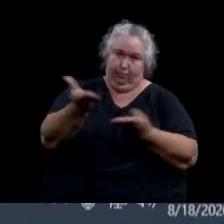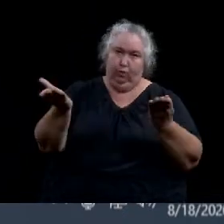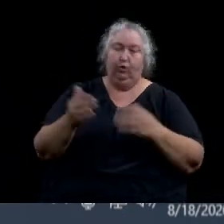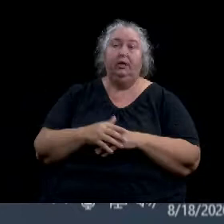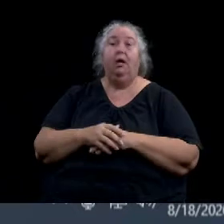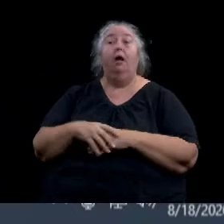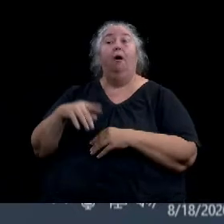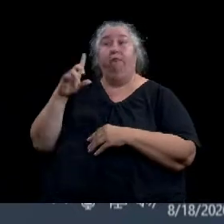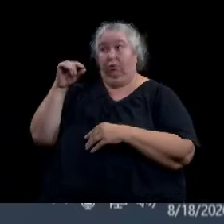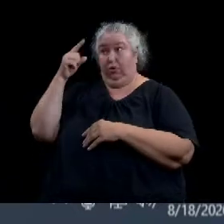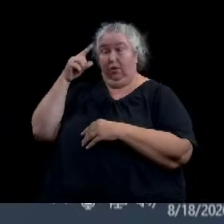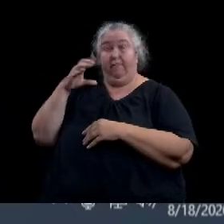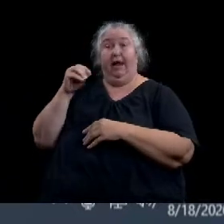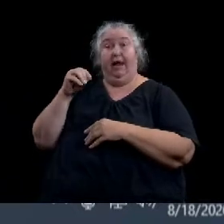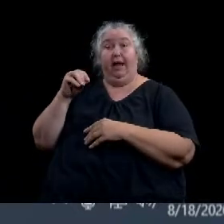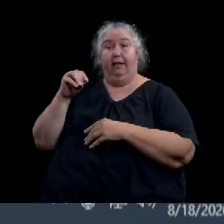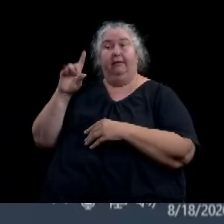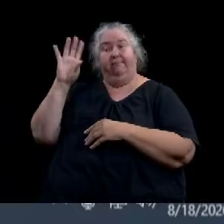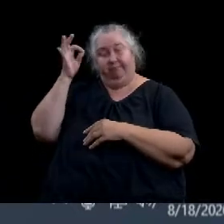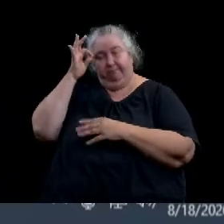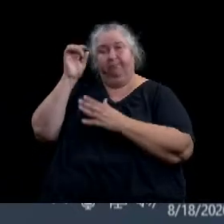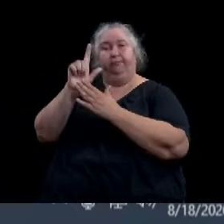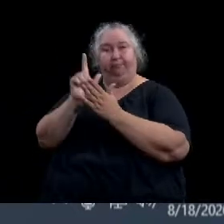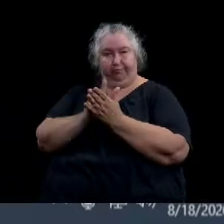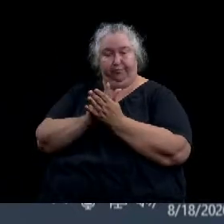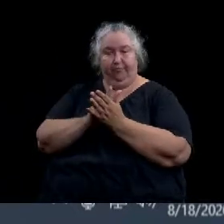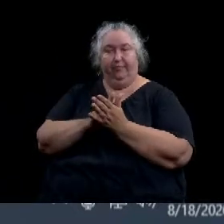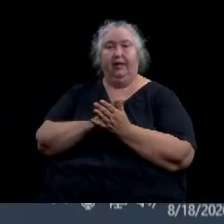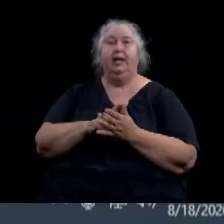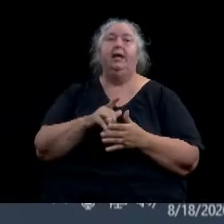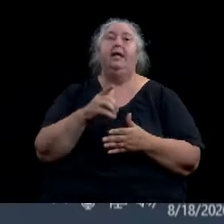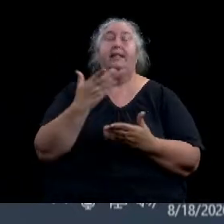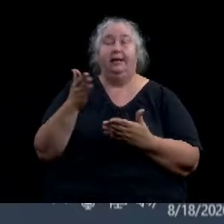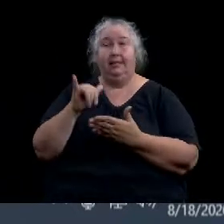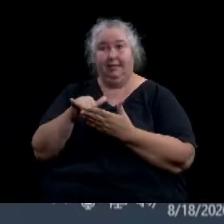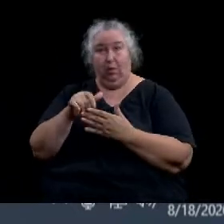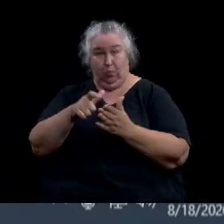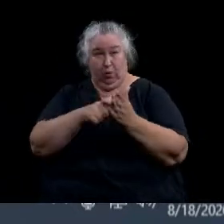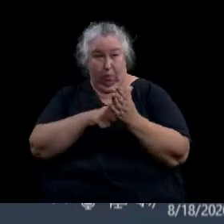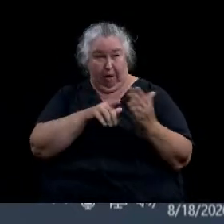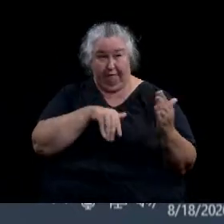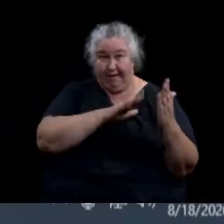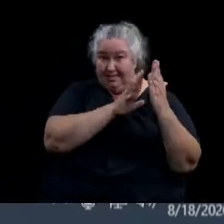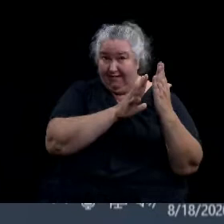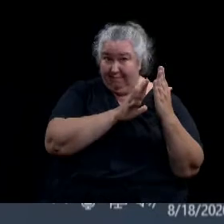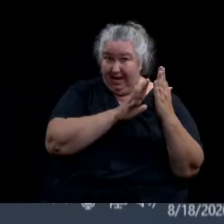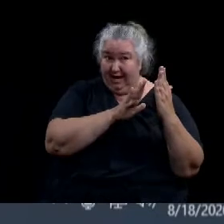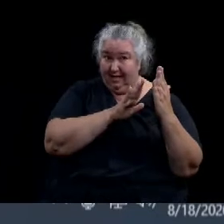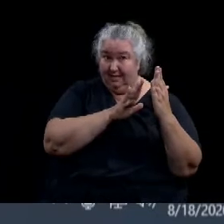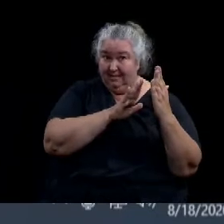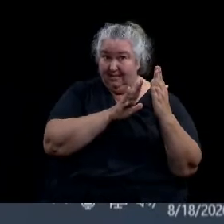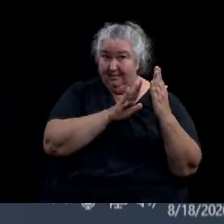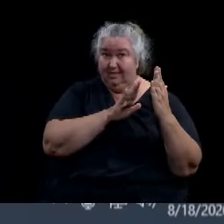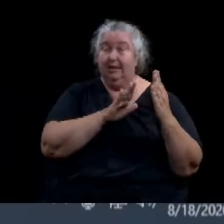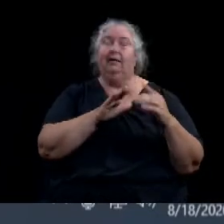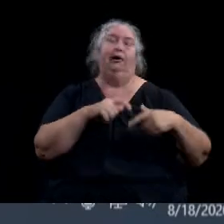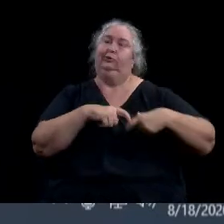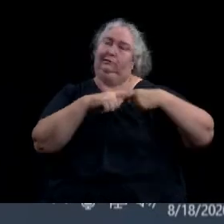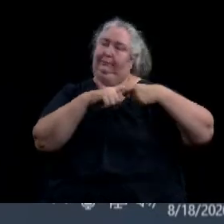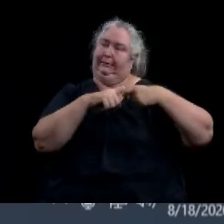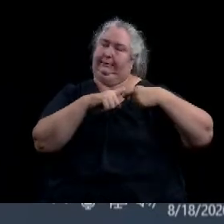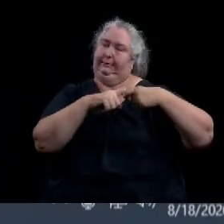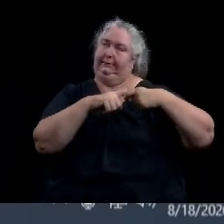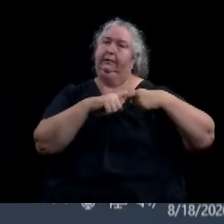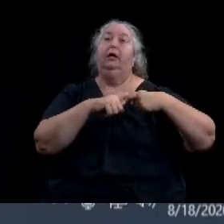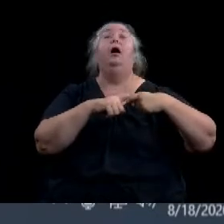statutes that may require face-to-face interaction between members of the public and public officials are suspended, provided, however, that the governmental body offers